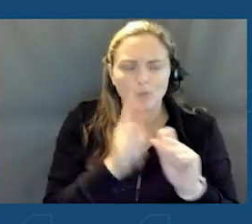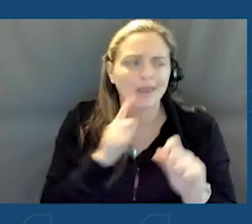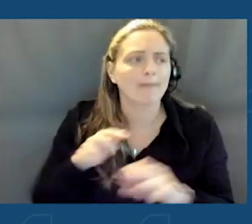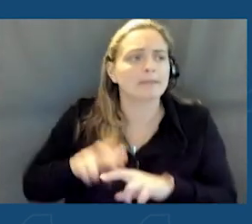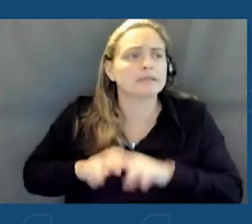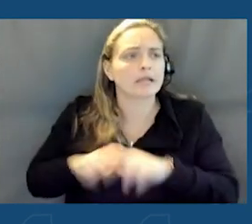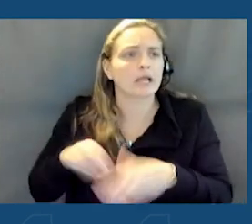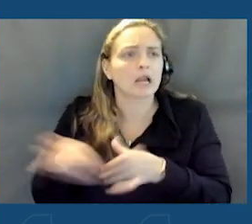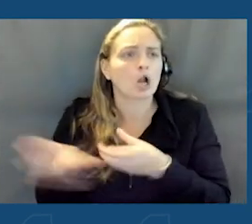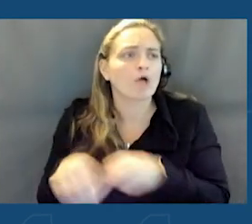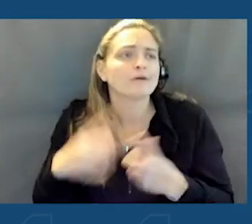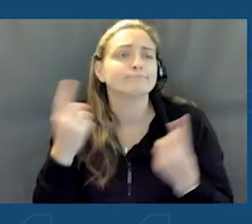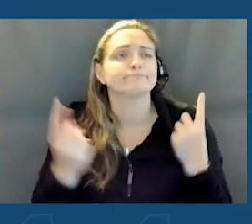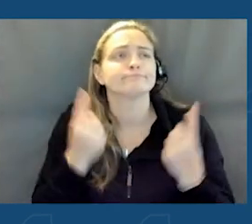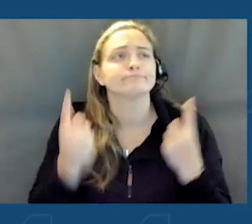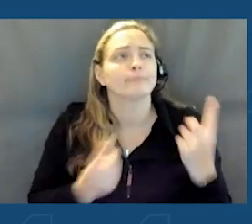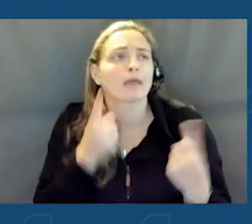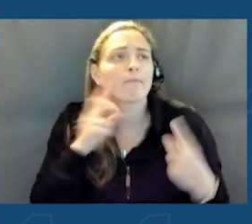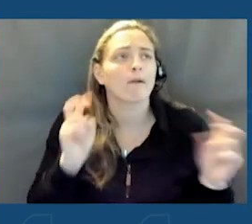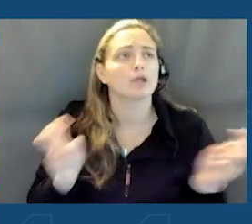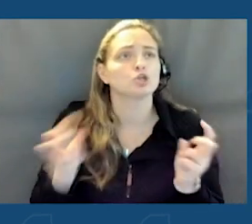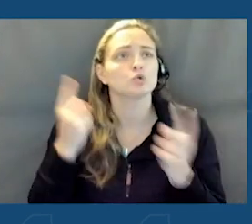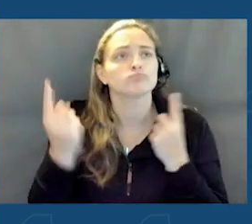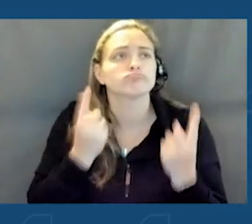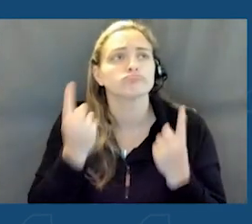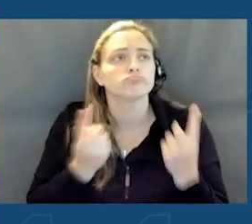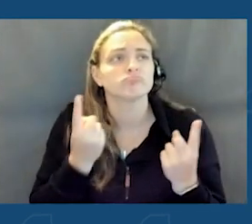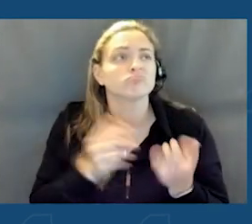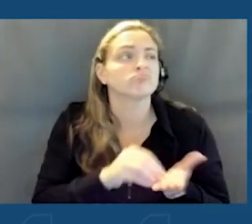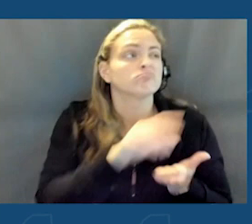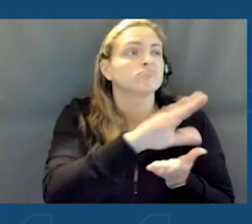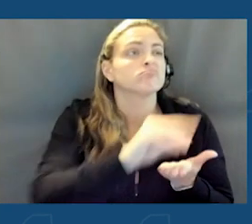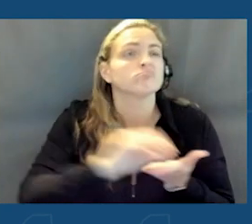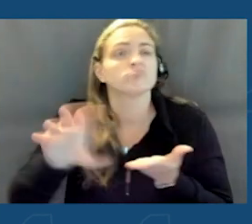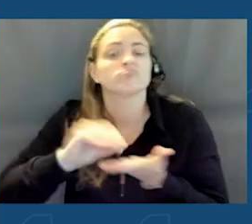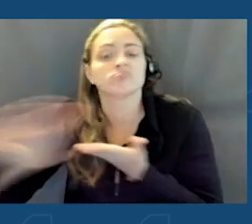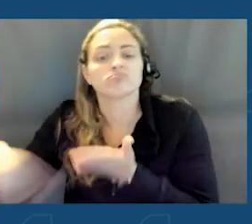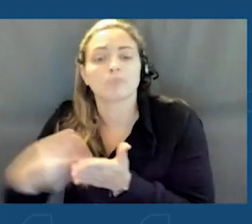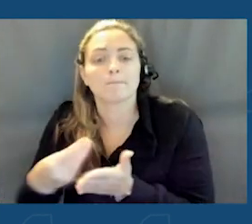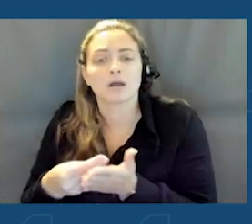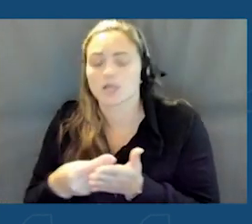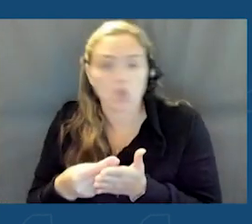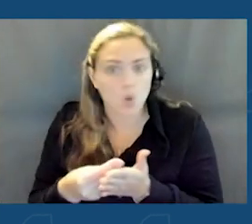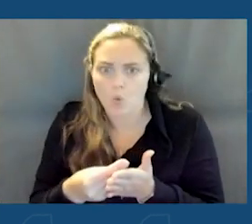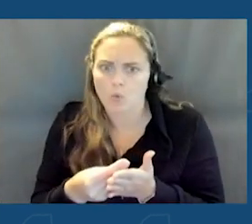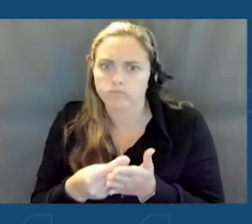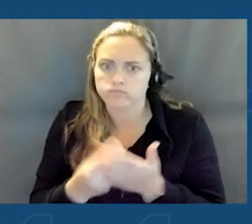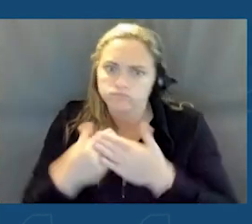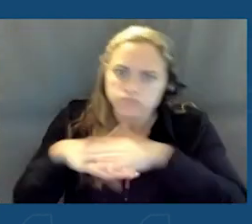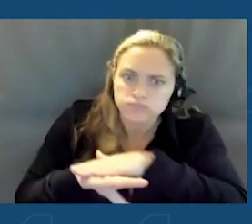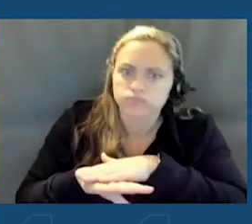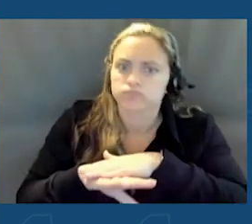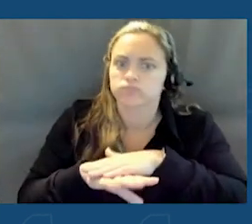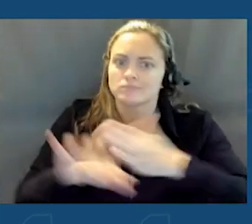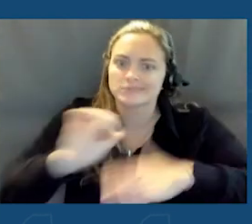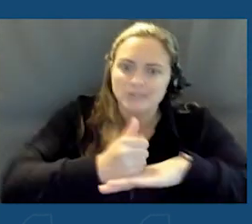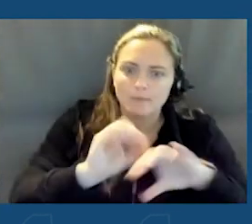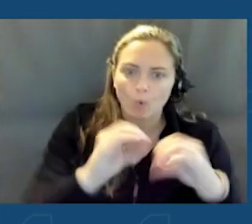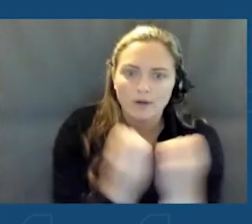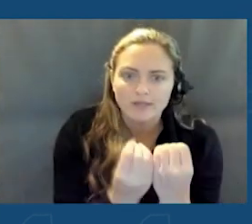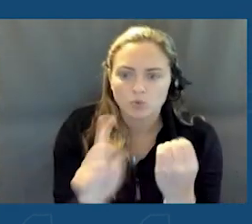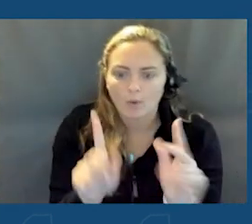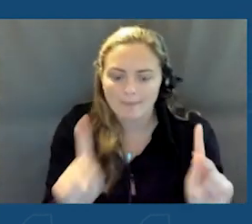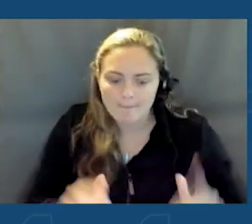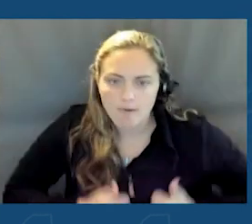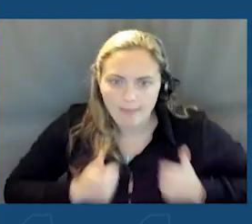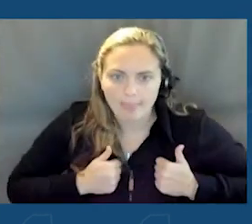thinking about these problems and, maybe throwing money here or there. We got to get to the streets. We got to set up organizations where people live. So I